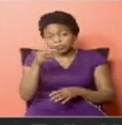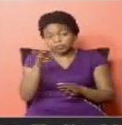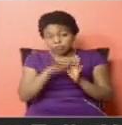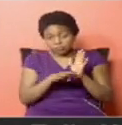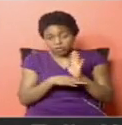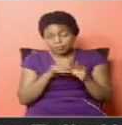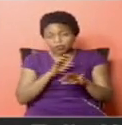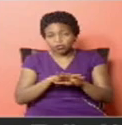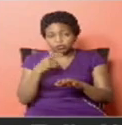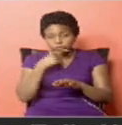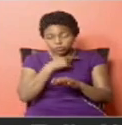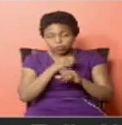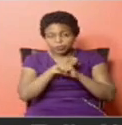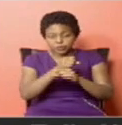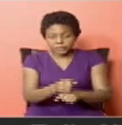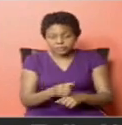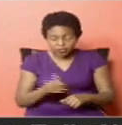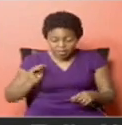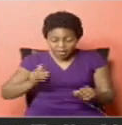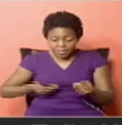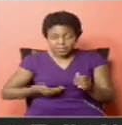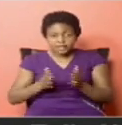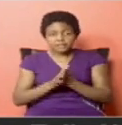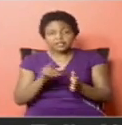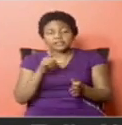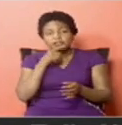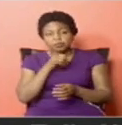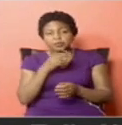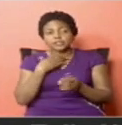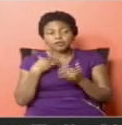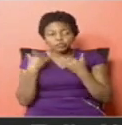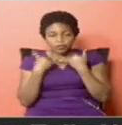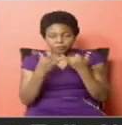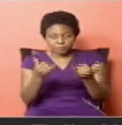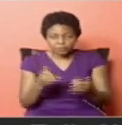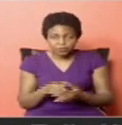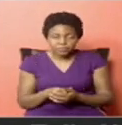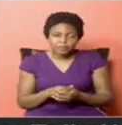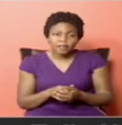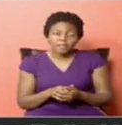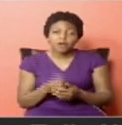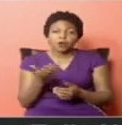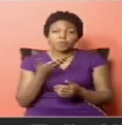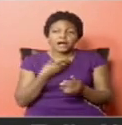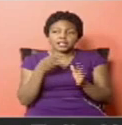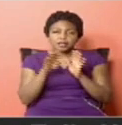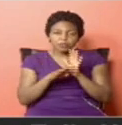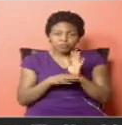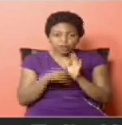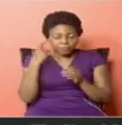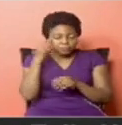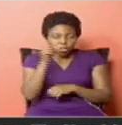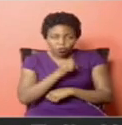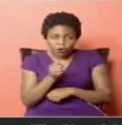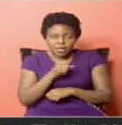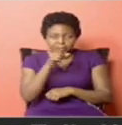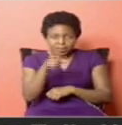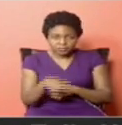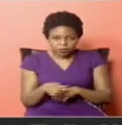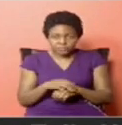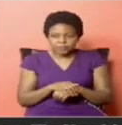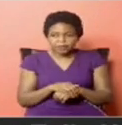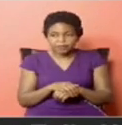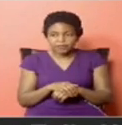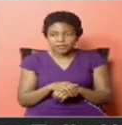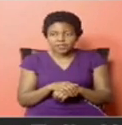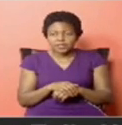protection, ladies and gentlemen, would like to mention here that we have a program for the older persons, which is called